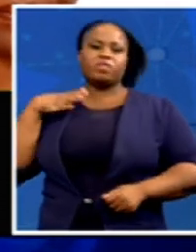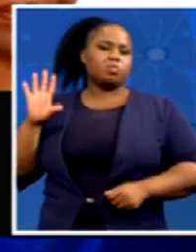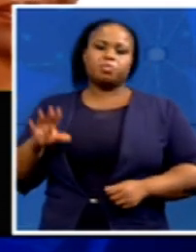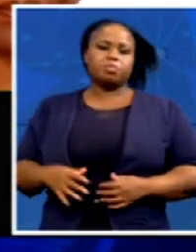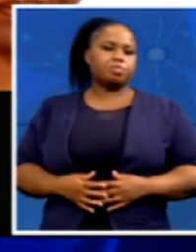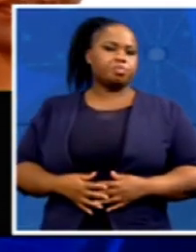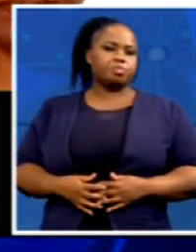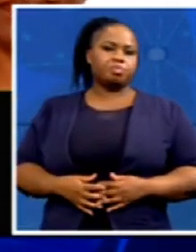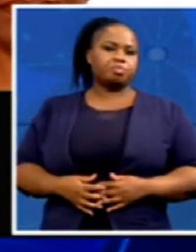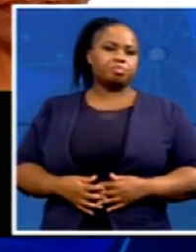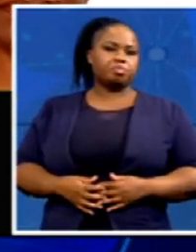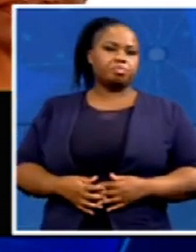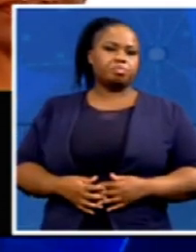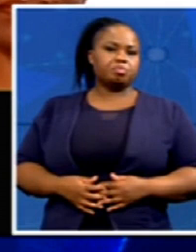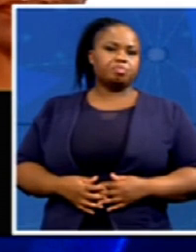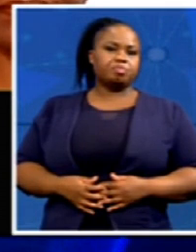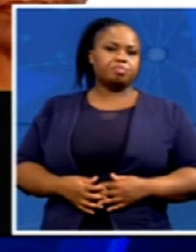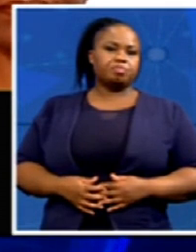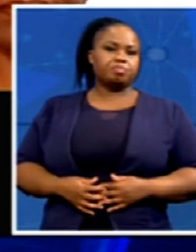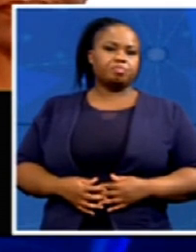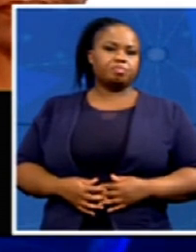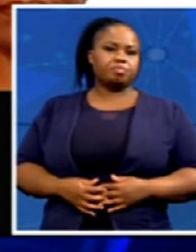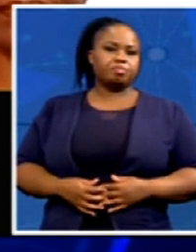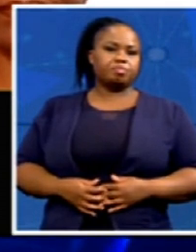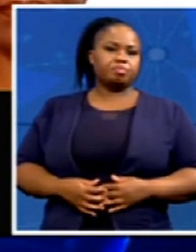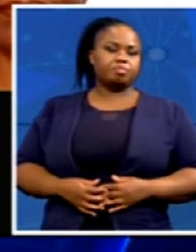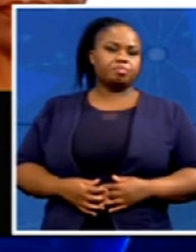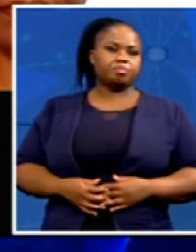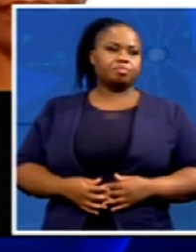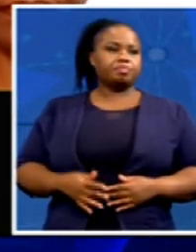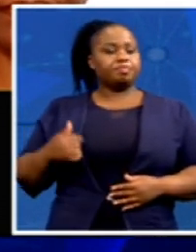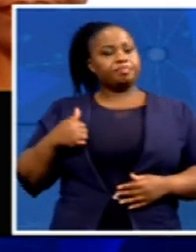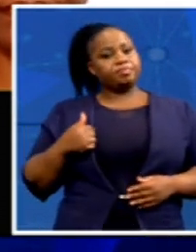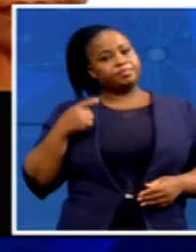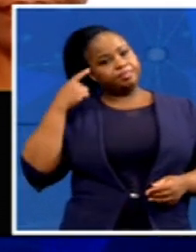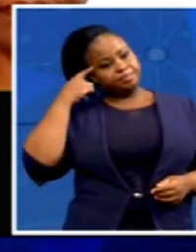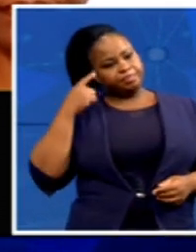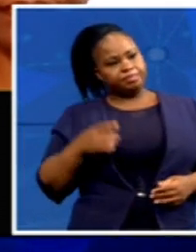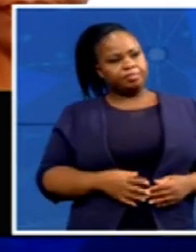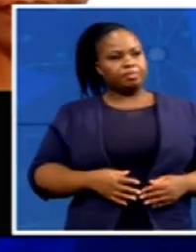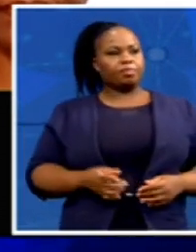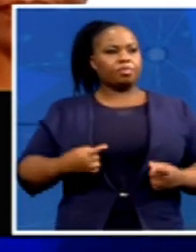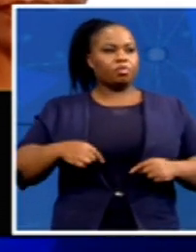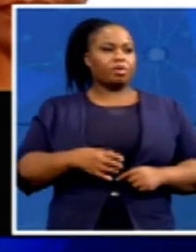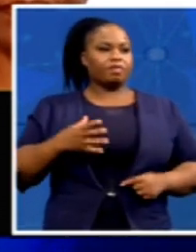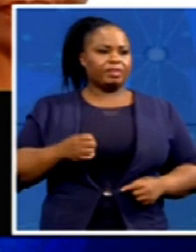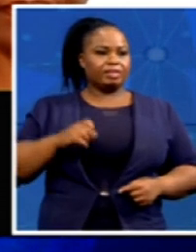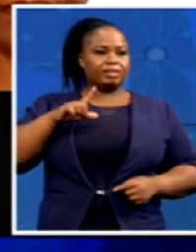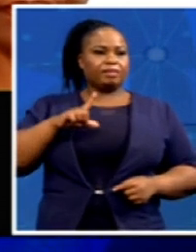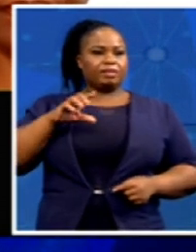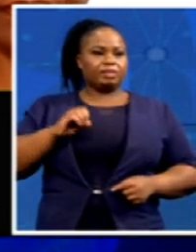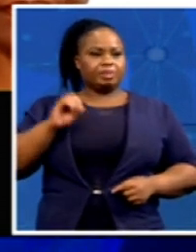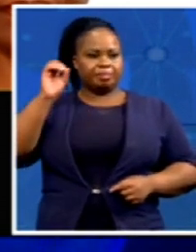I think, Judith, the 70% rate and even more is a